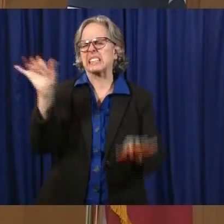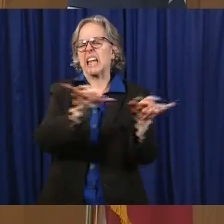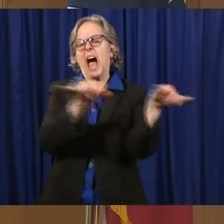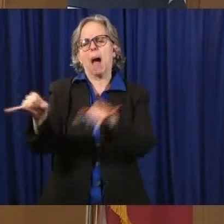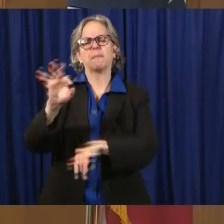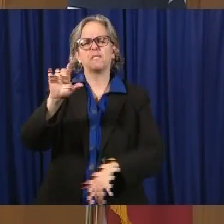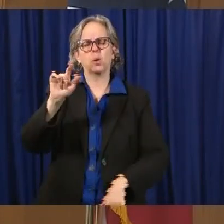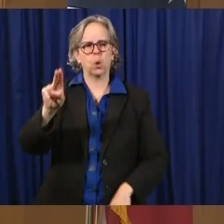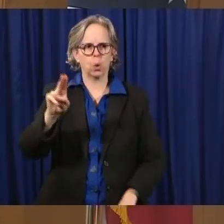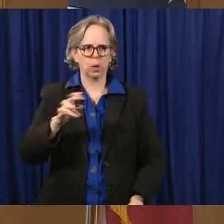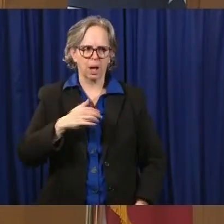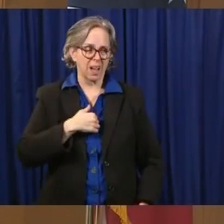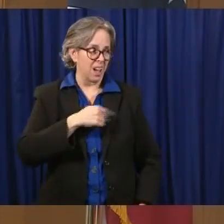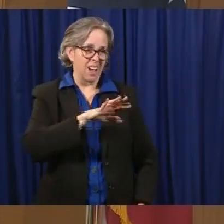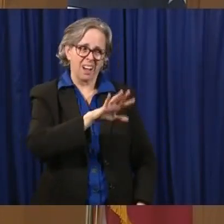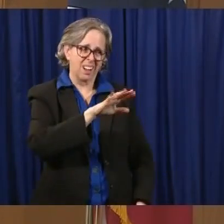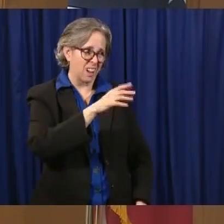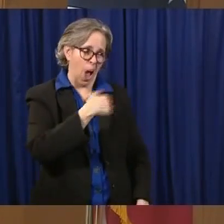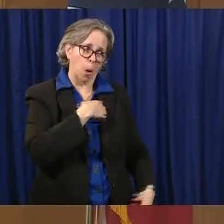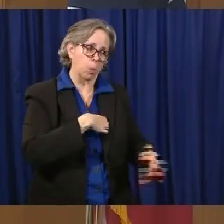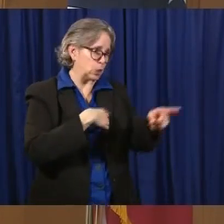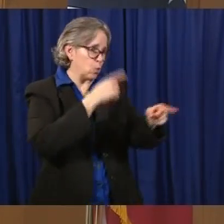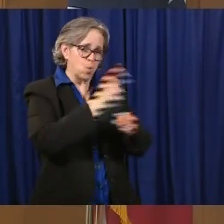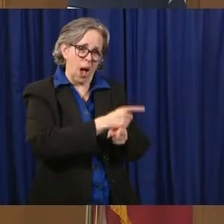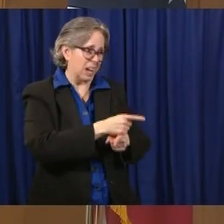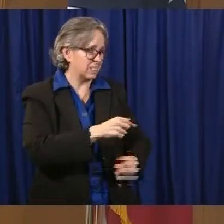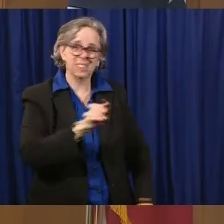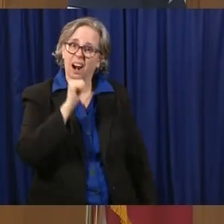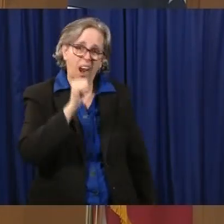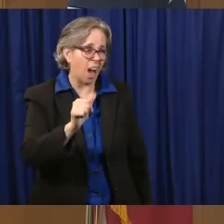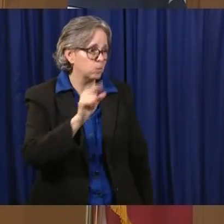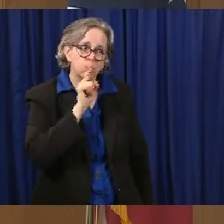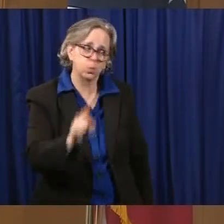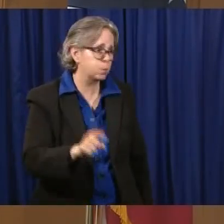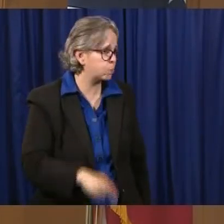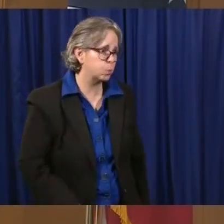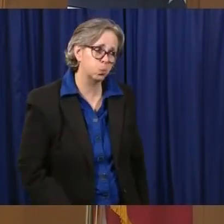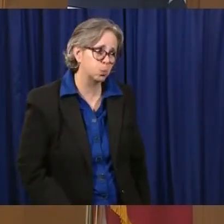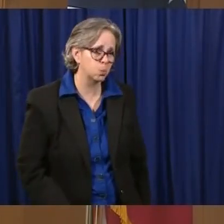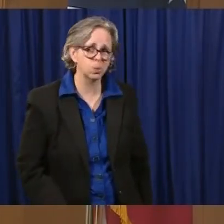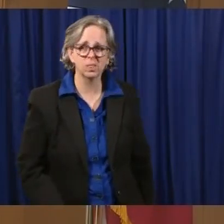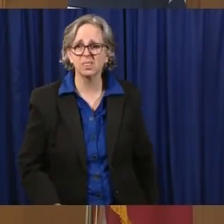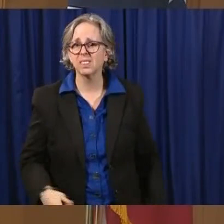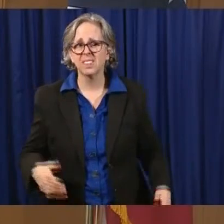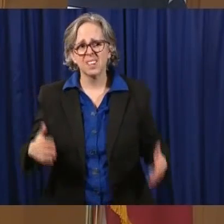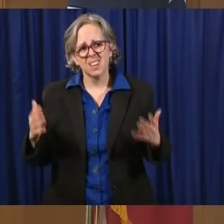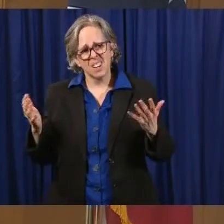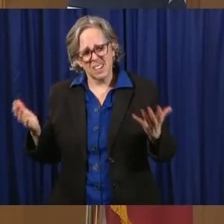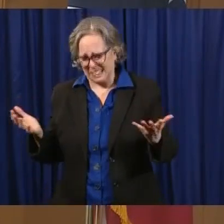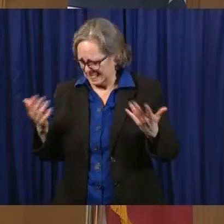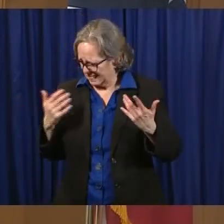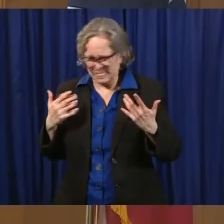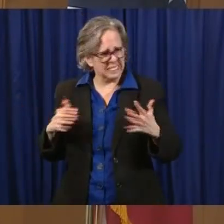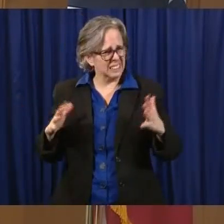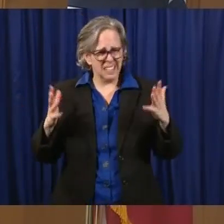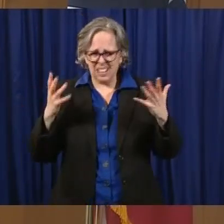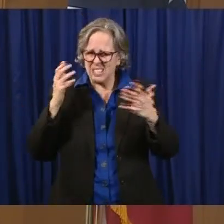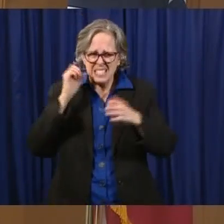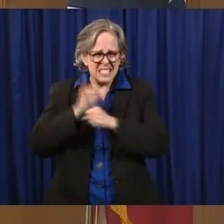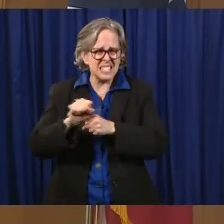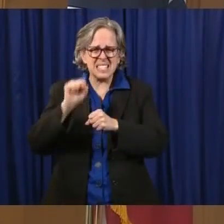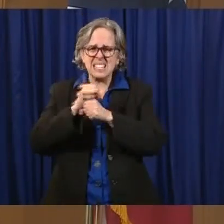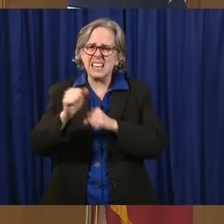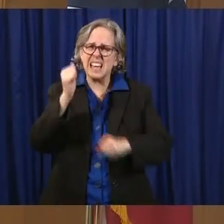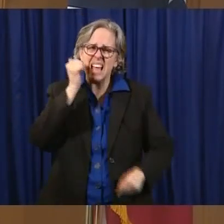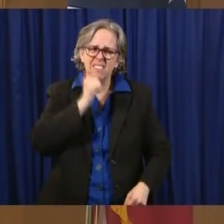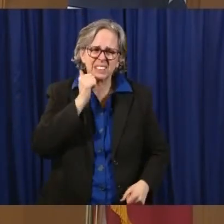not. And so as we all work on this, and we're working on it every day, business is working on it